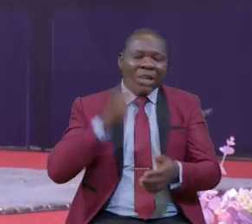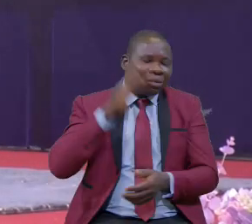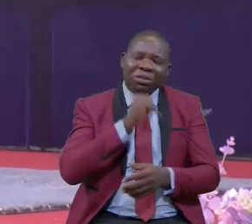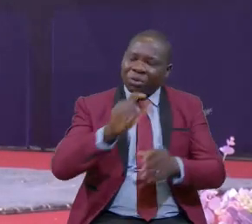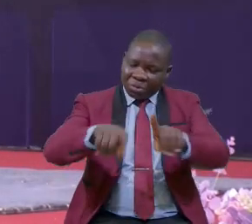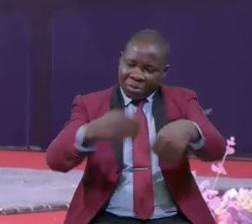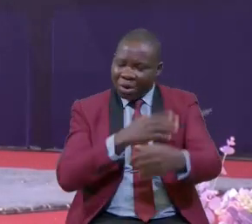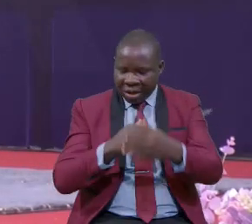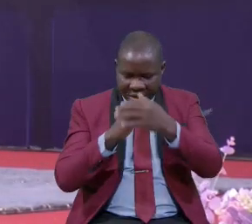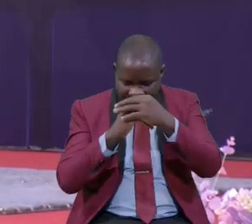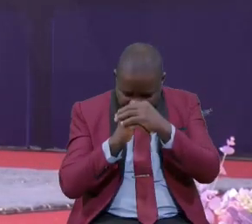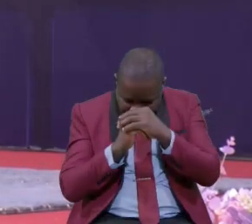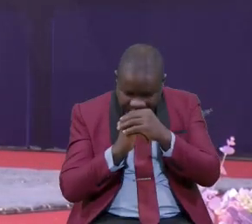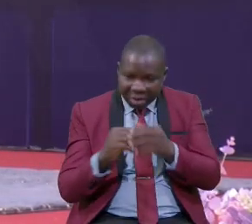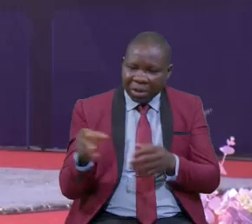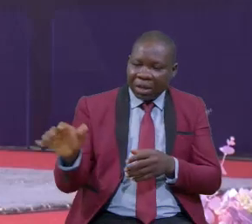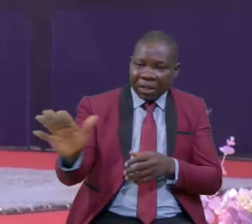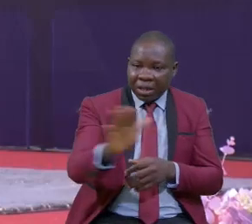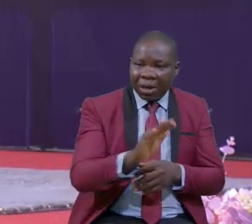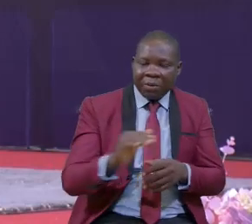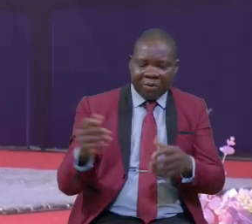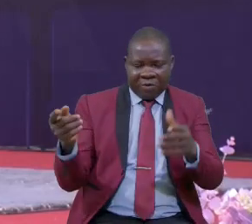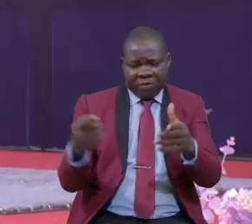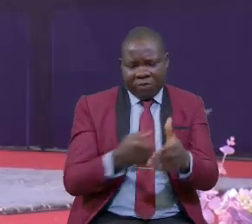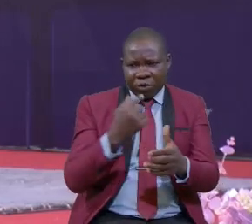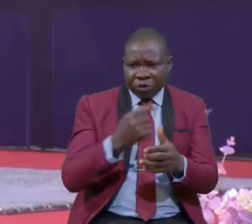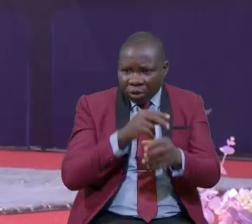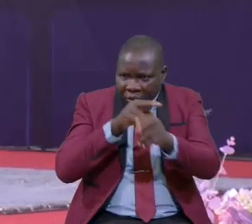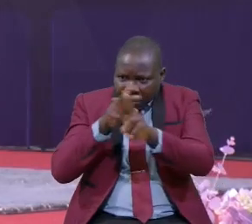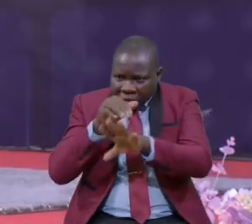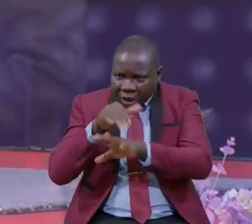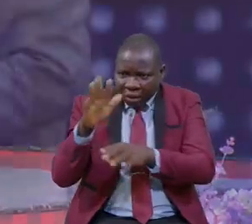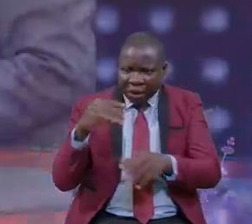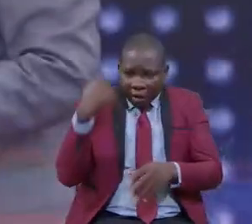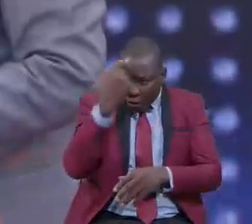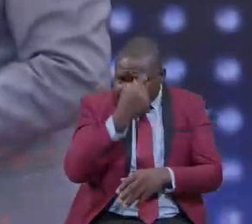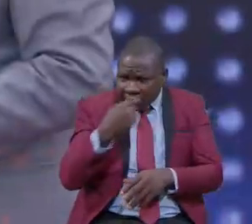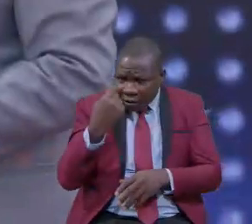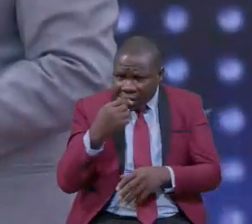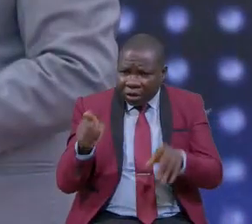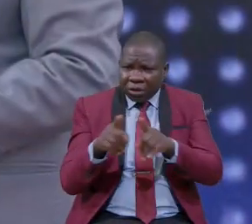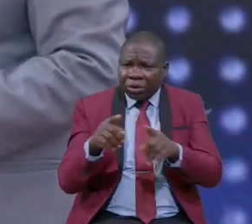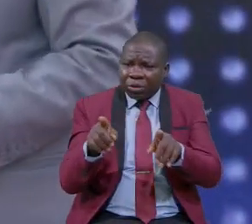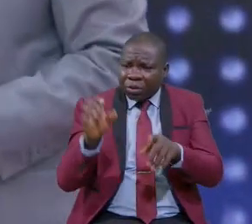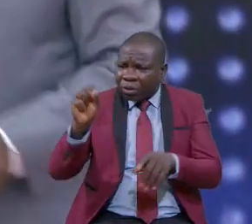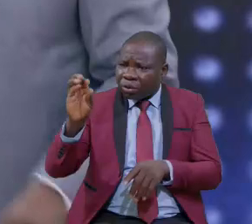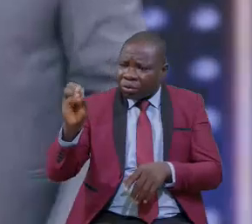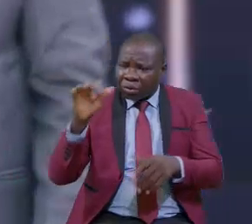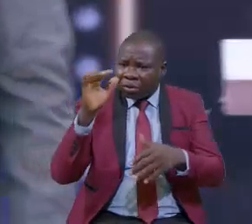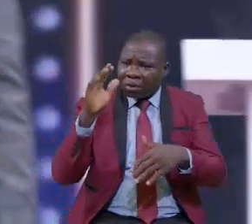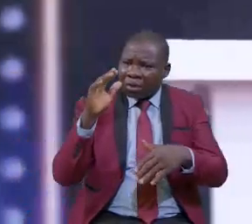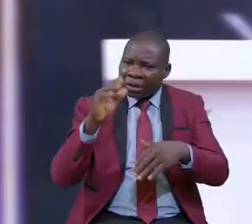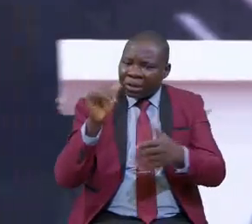them first and look at their facial appearance so that what I say will not offend